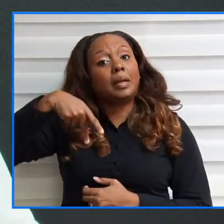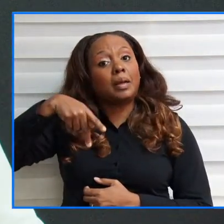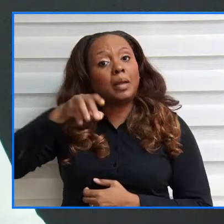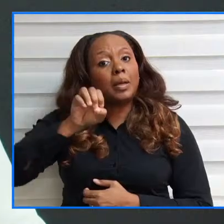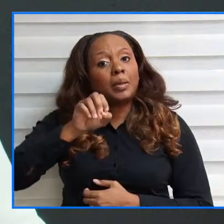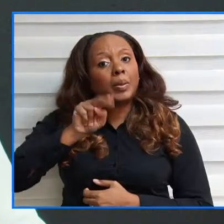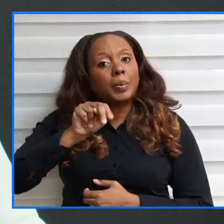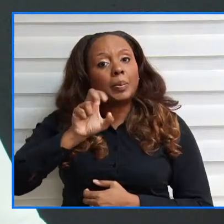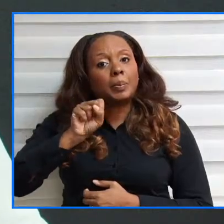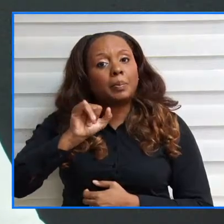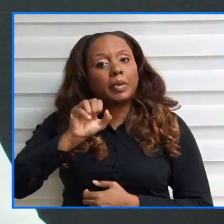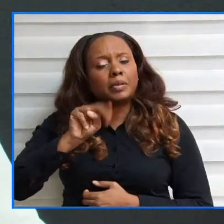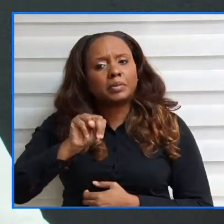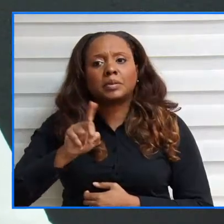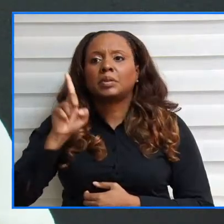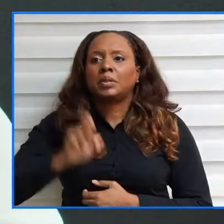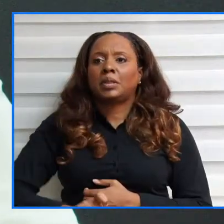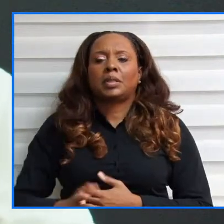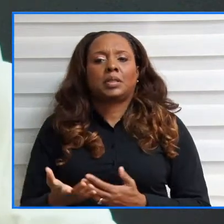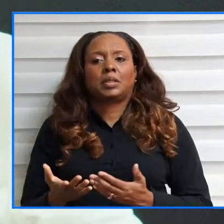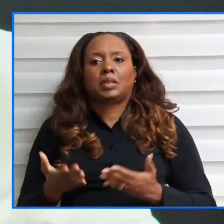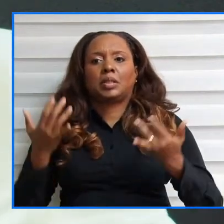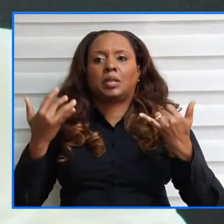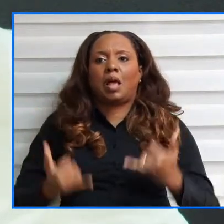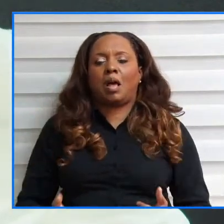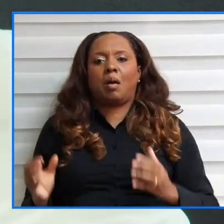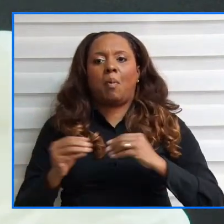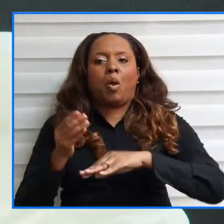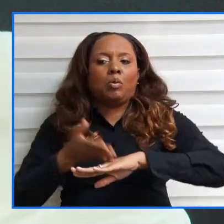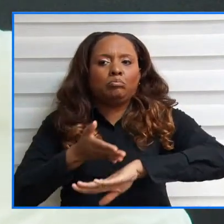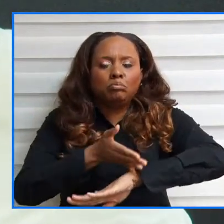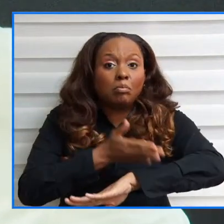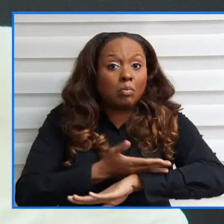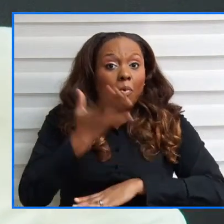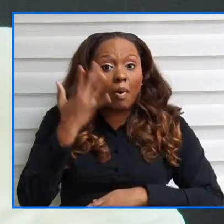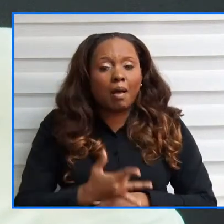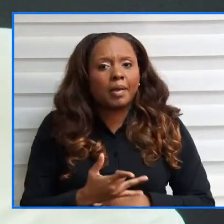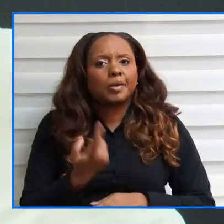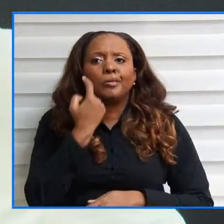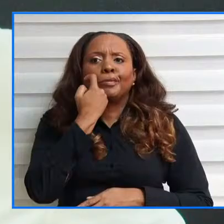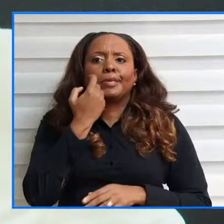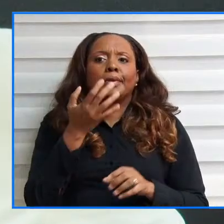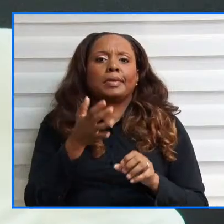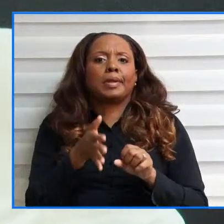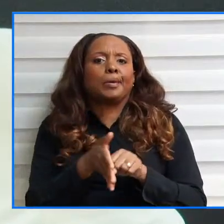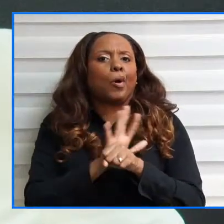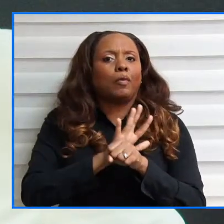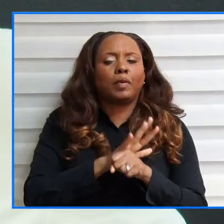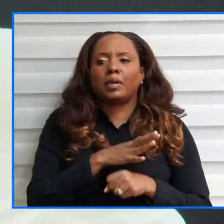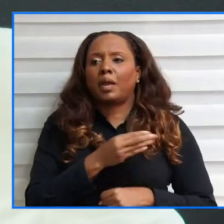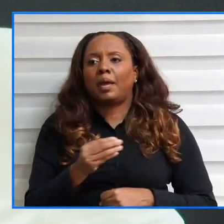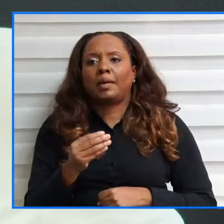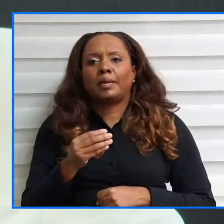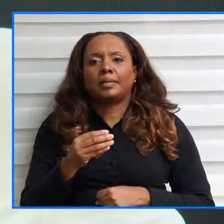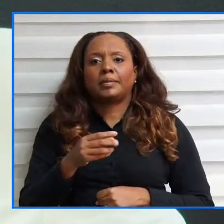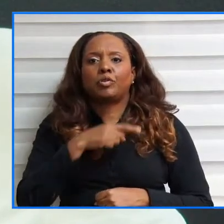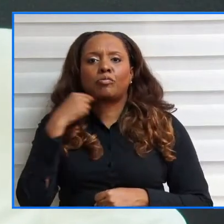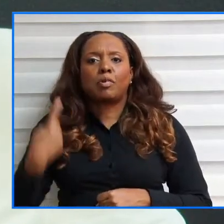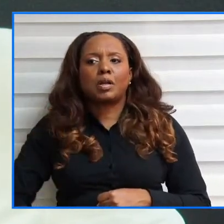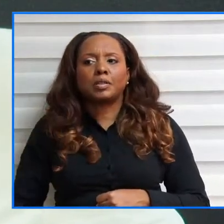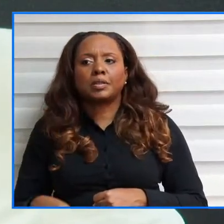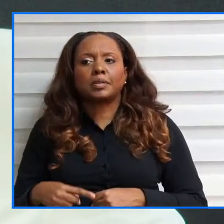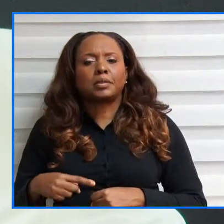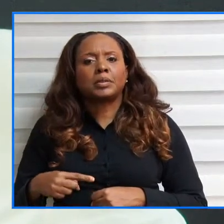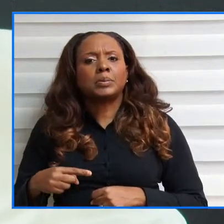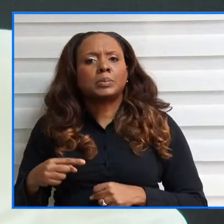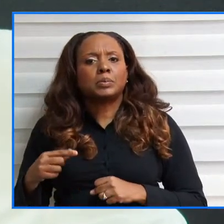the difficulties in this world that come from both the pandemic or war, we believe that that ability to get to know each other and